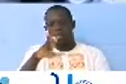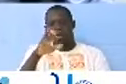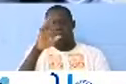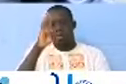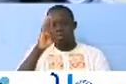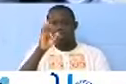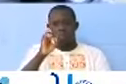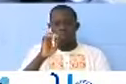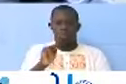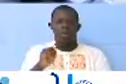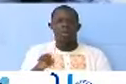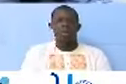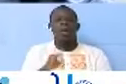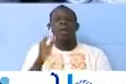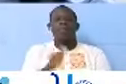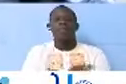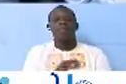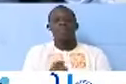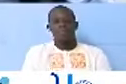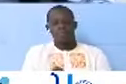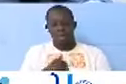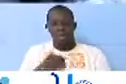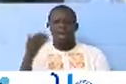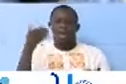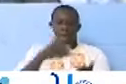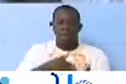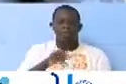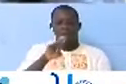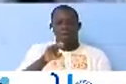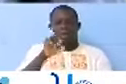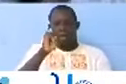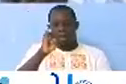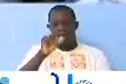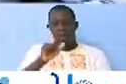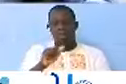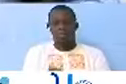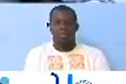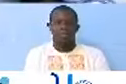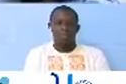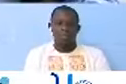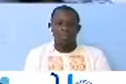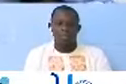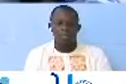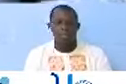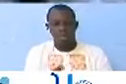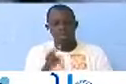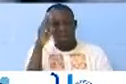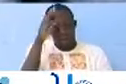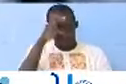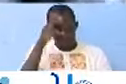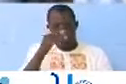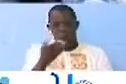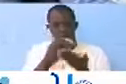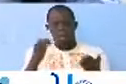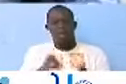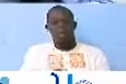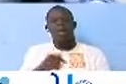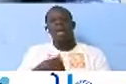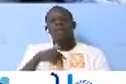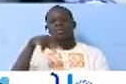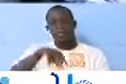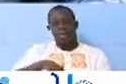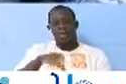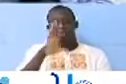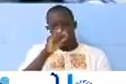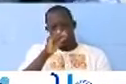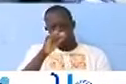Okay. Even well before I got to the NIA. Thank you. That was the reason why I